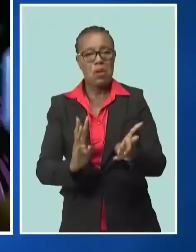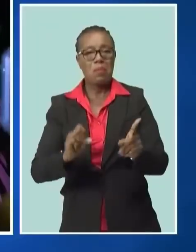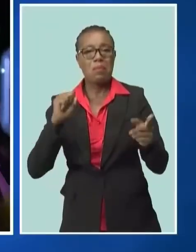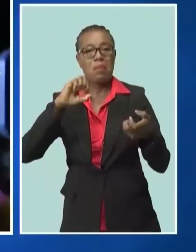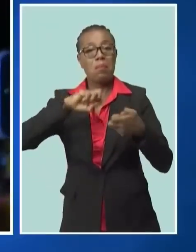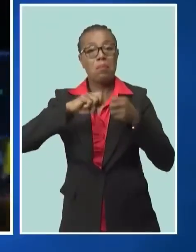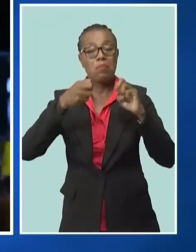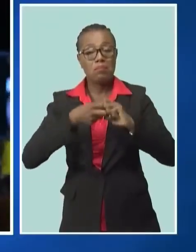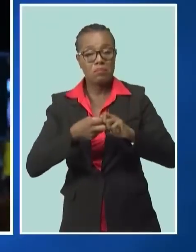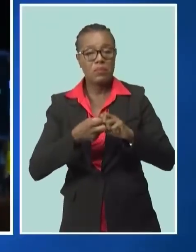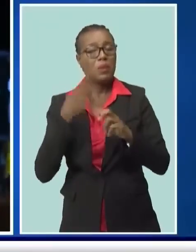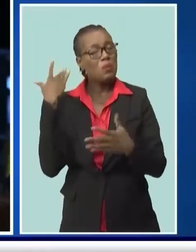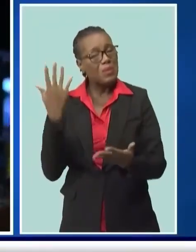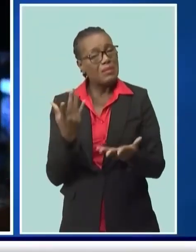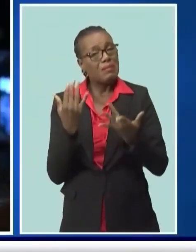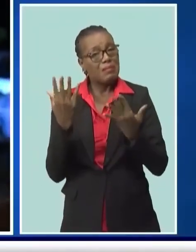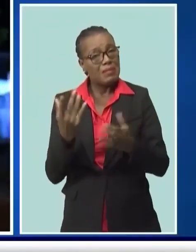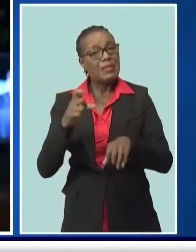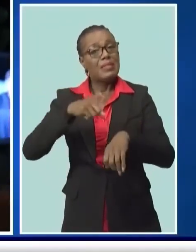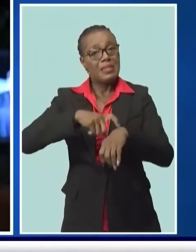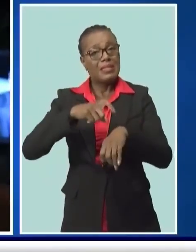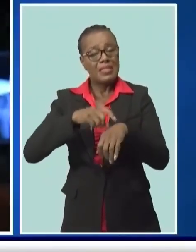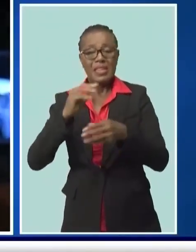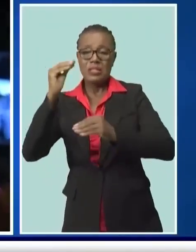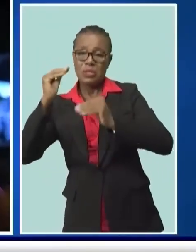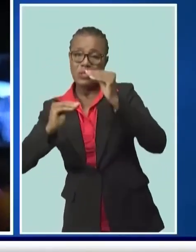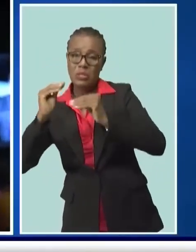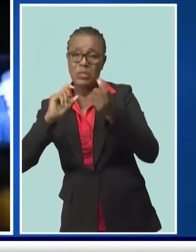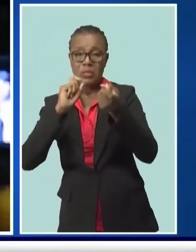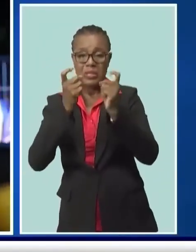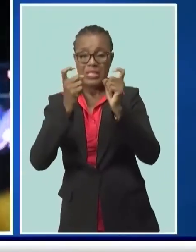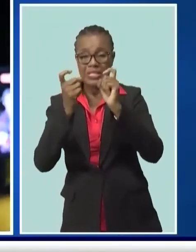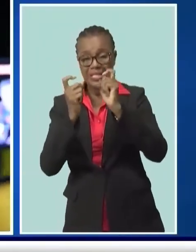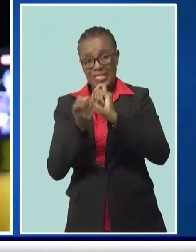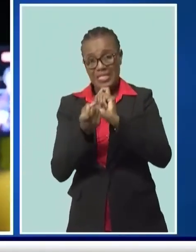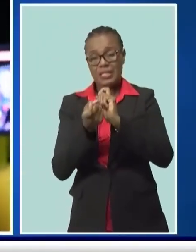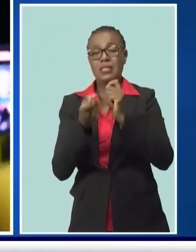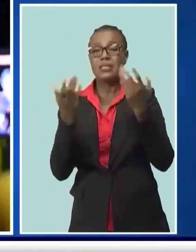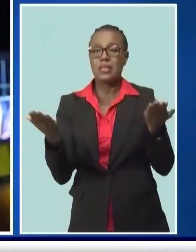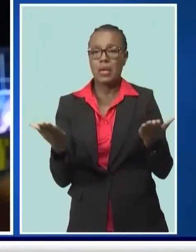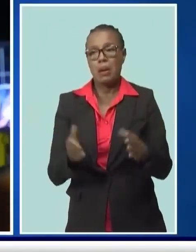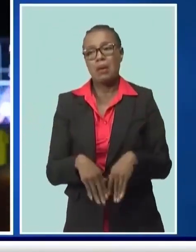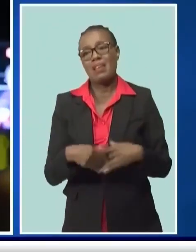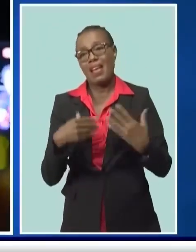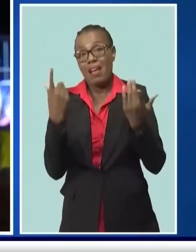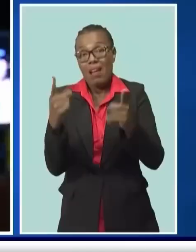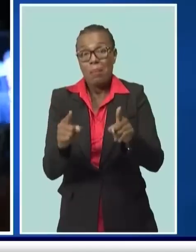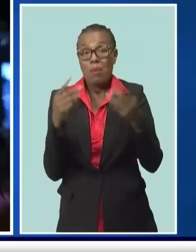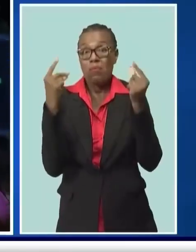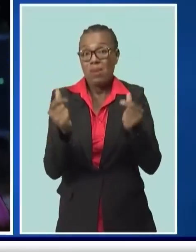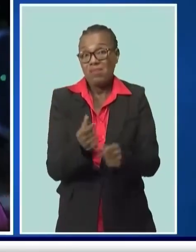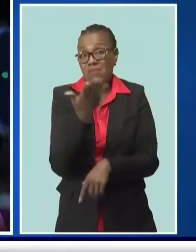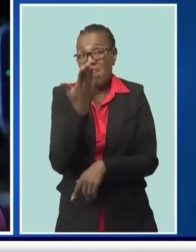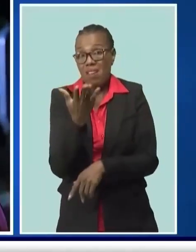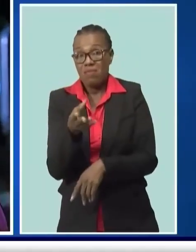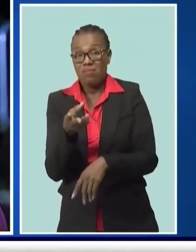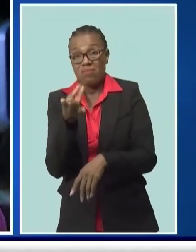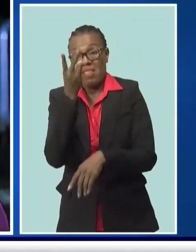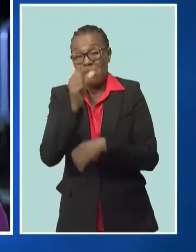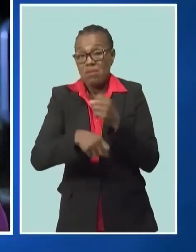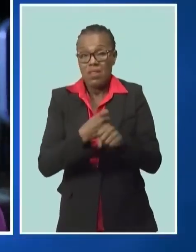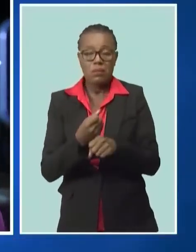for us to adjust our infrastructure. This is not something that can be done in 5 years or 7 years. This is